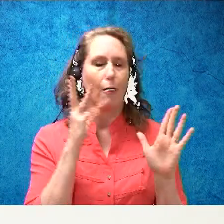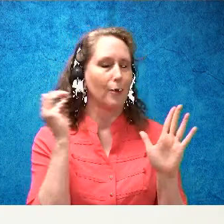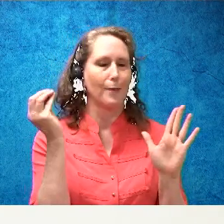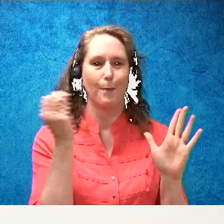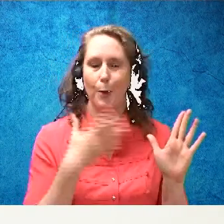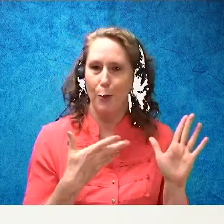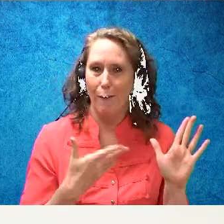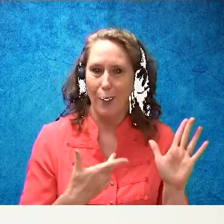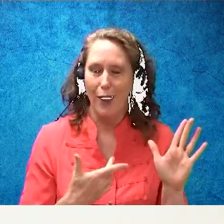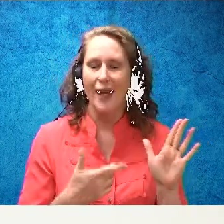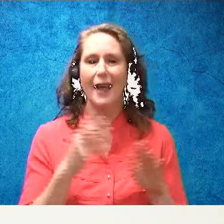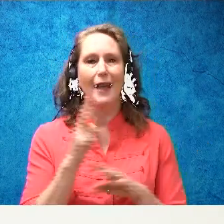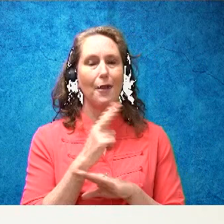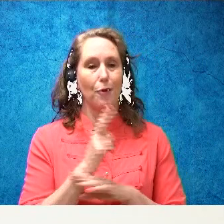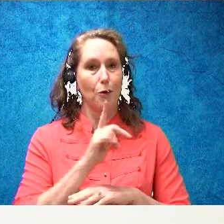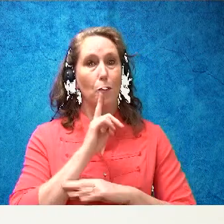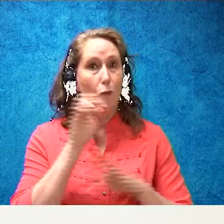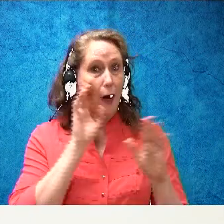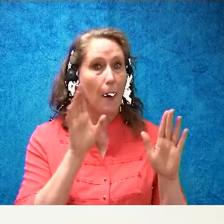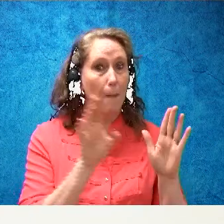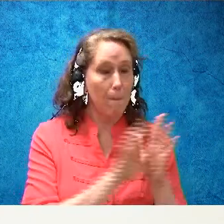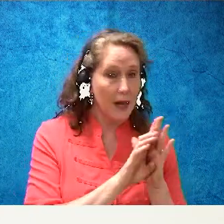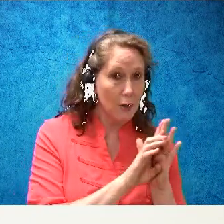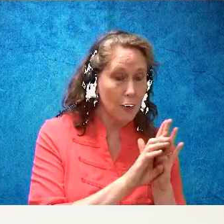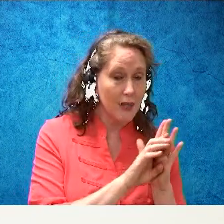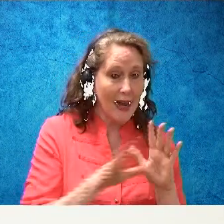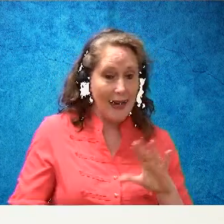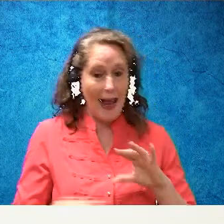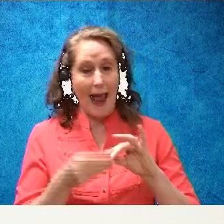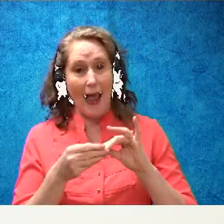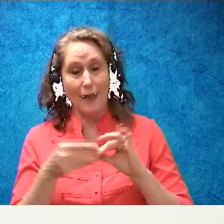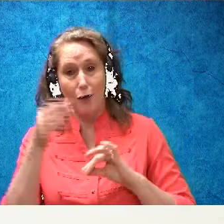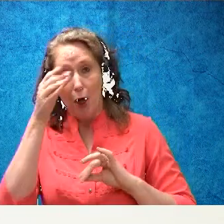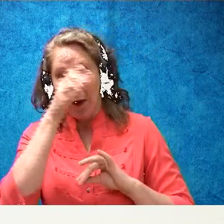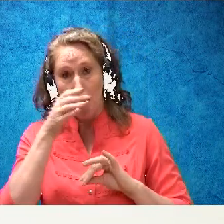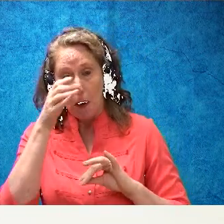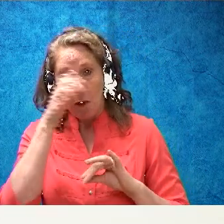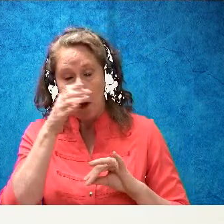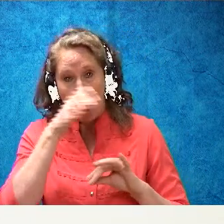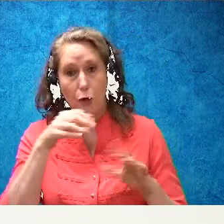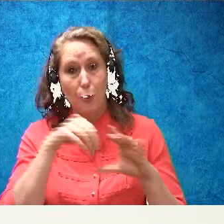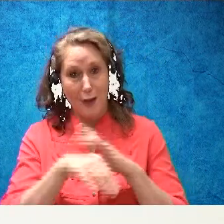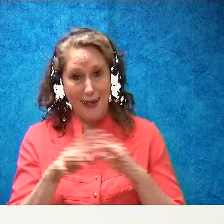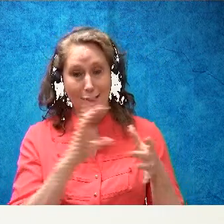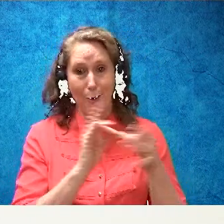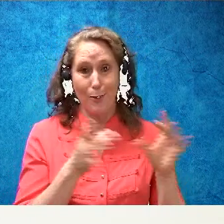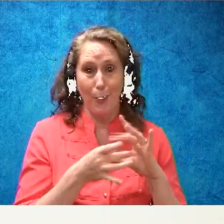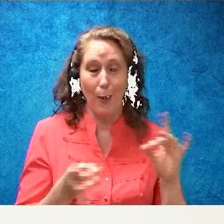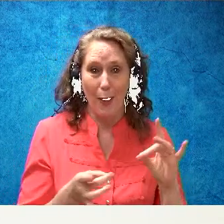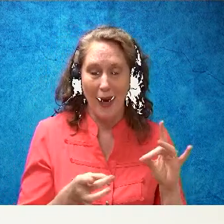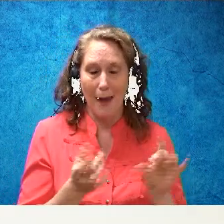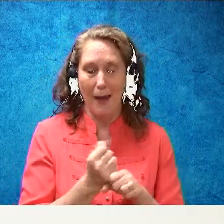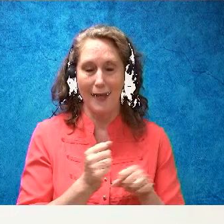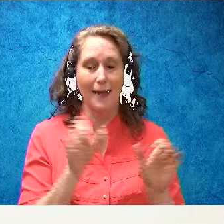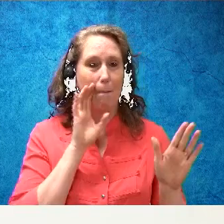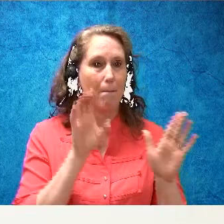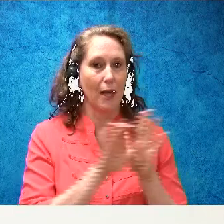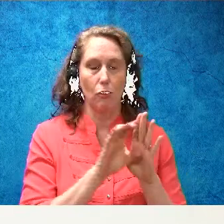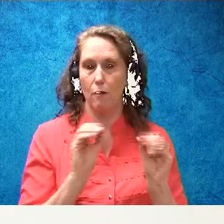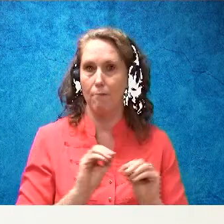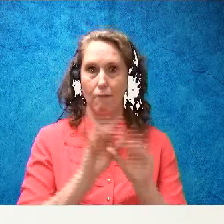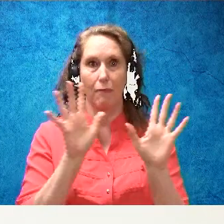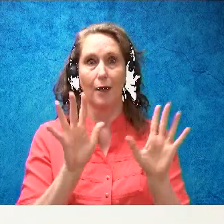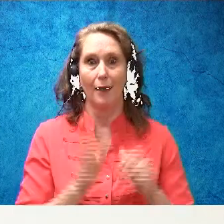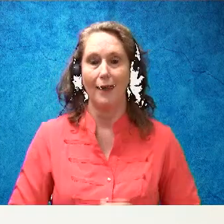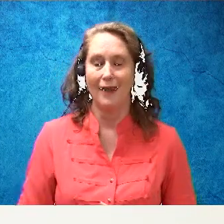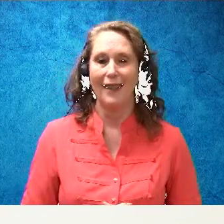beautiful. He uses real pictures and sticks his characters into the photos. It makes it really come to life. All right,